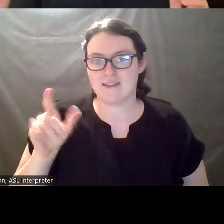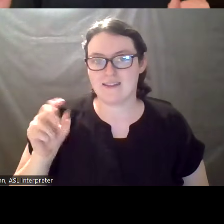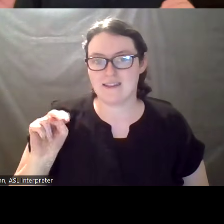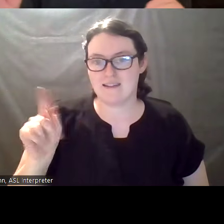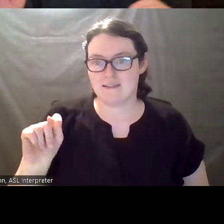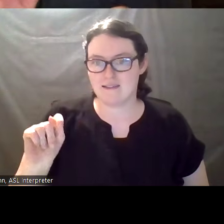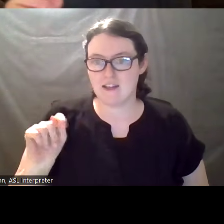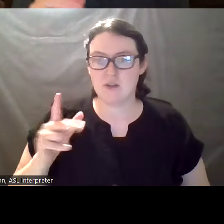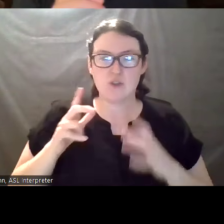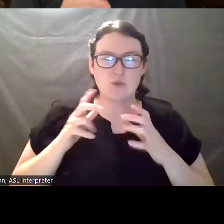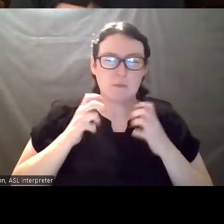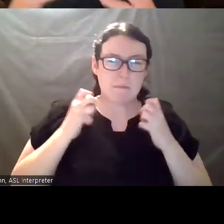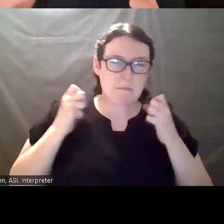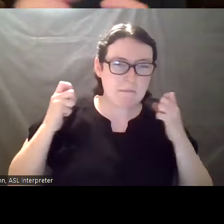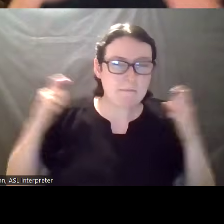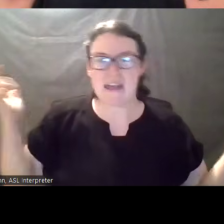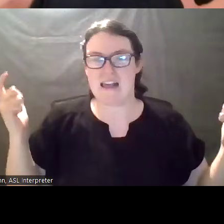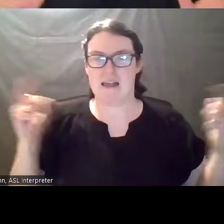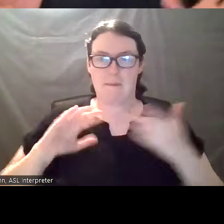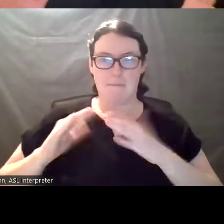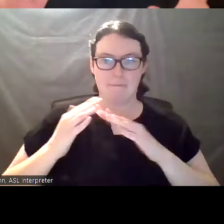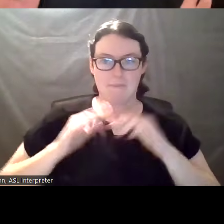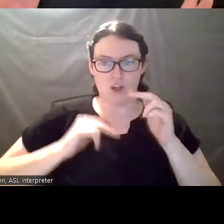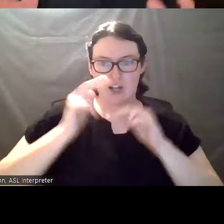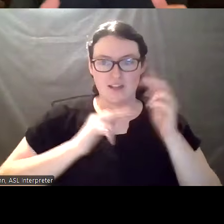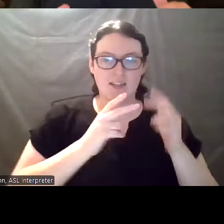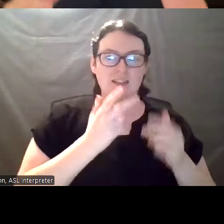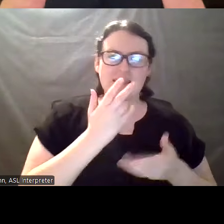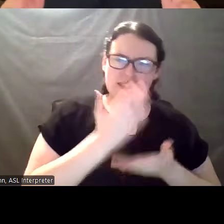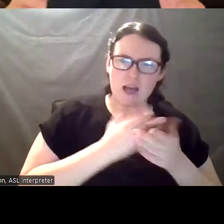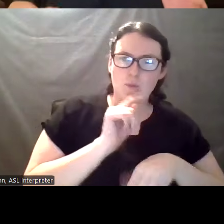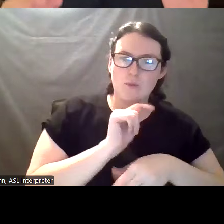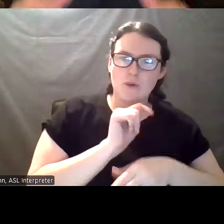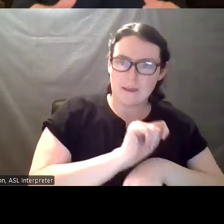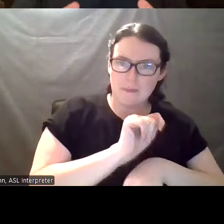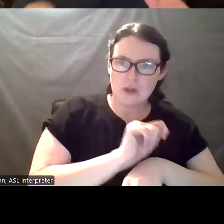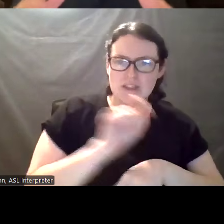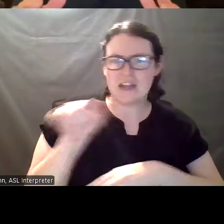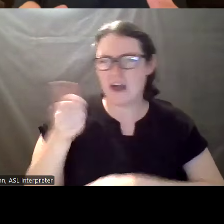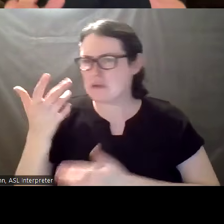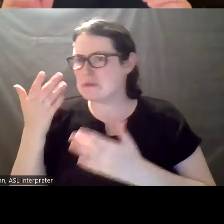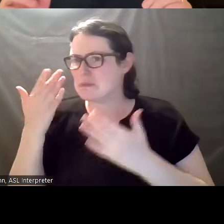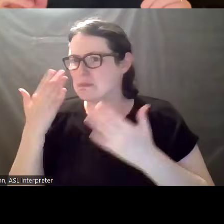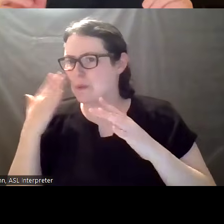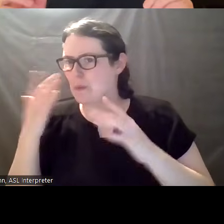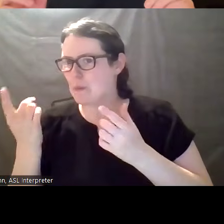monumental buildings in this area. Some of them temples, others we're not as sure what they are. This is where most of the